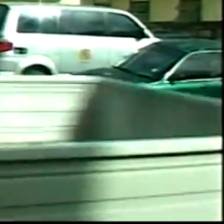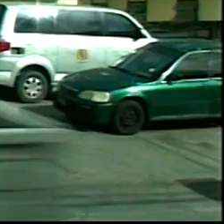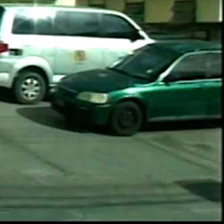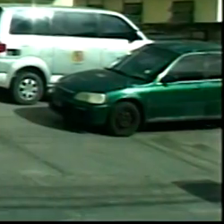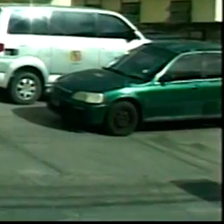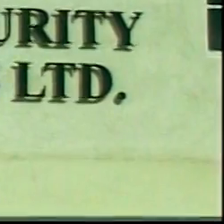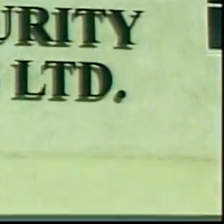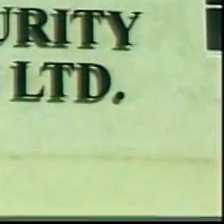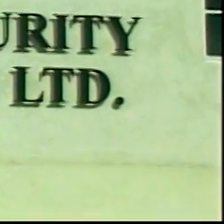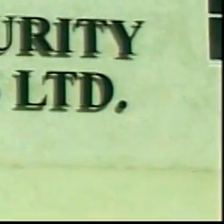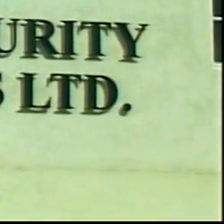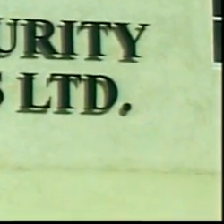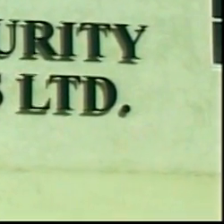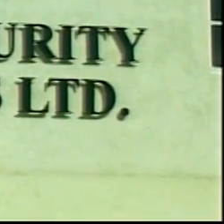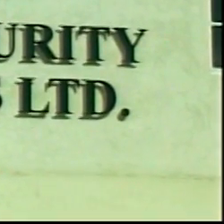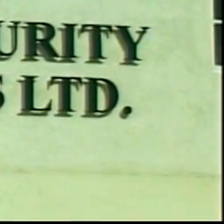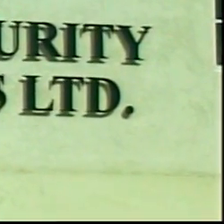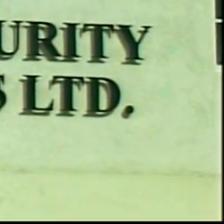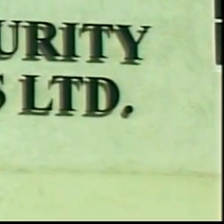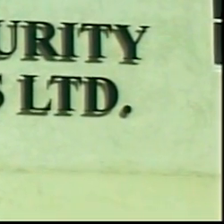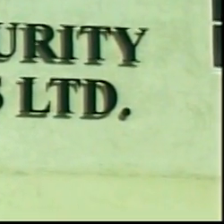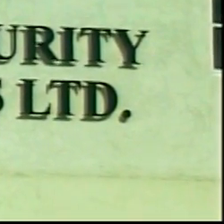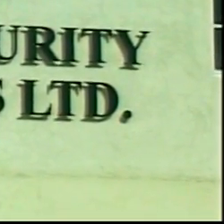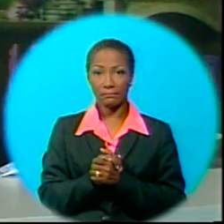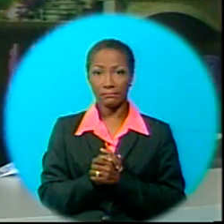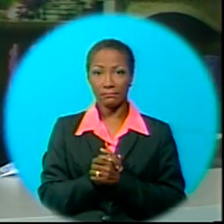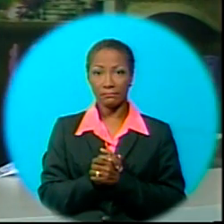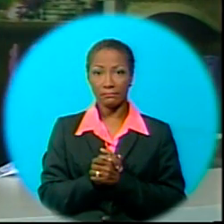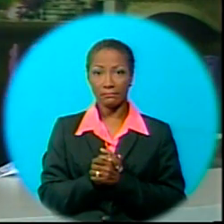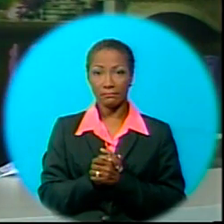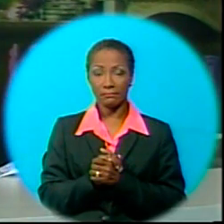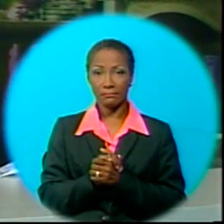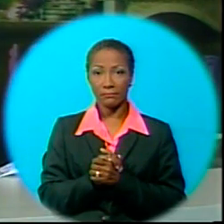News several guns are among the missing items.